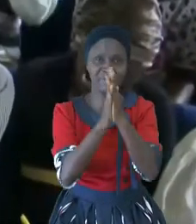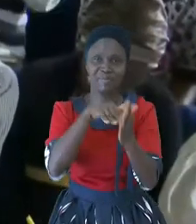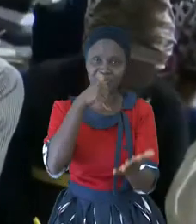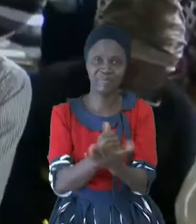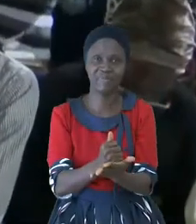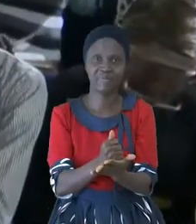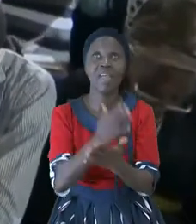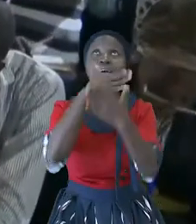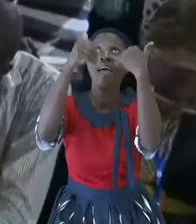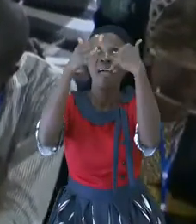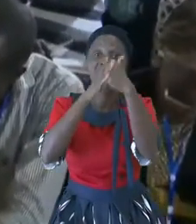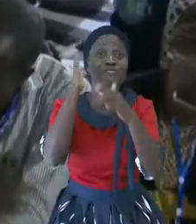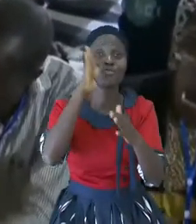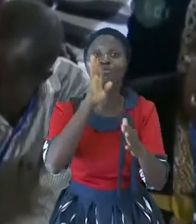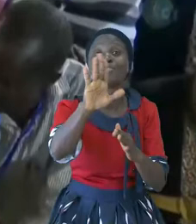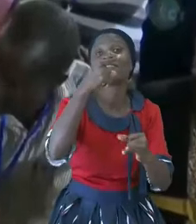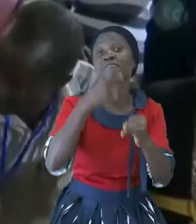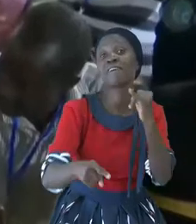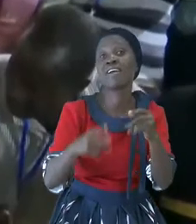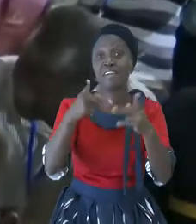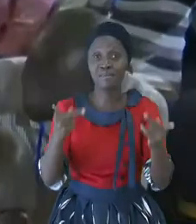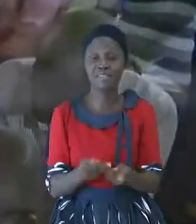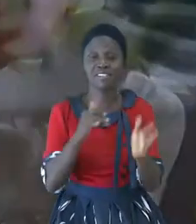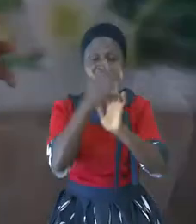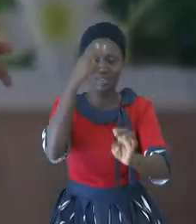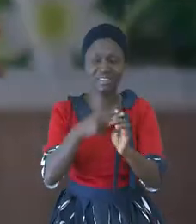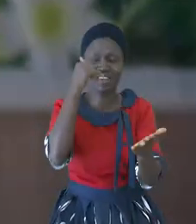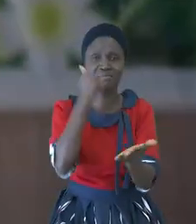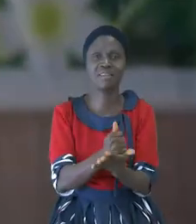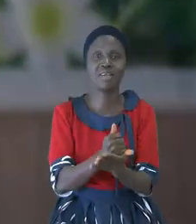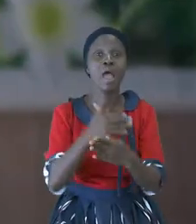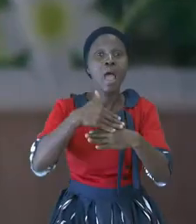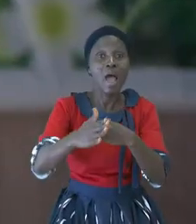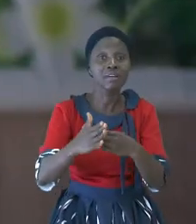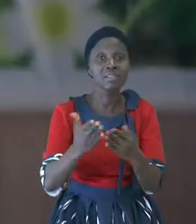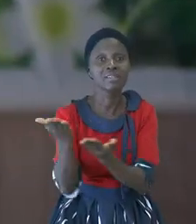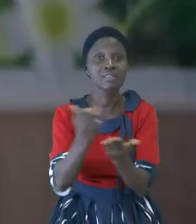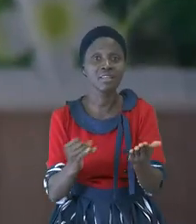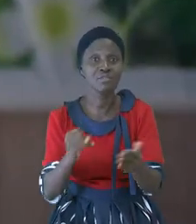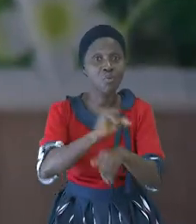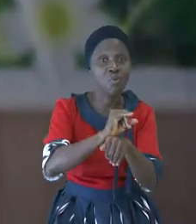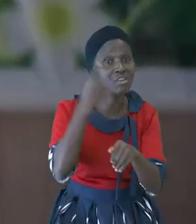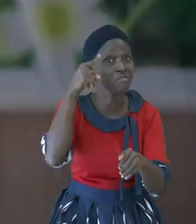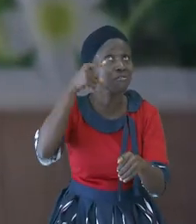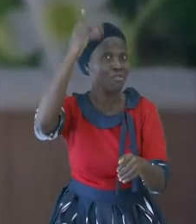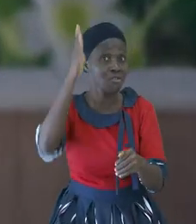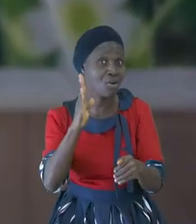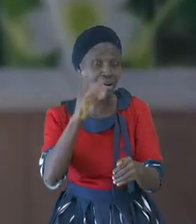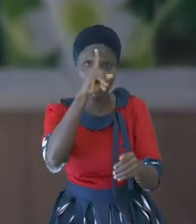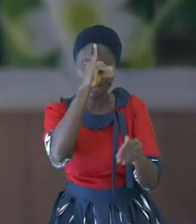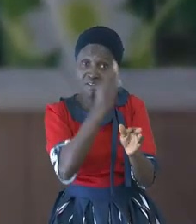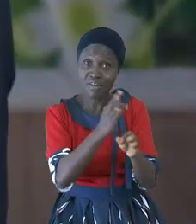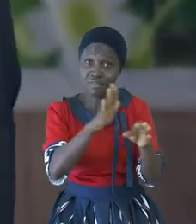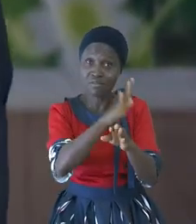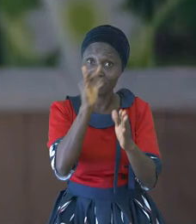Heaven will be your final home. After serving the Lord faithfully here, he cannot